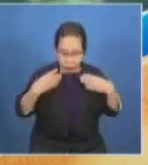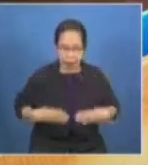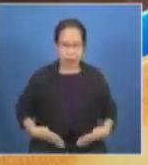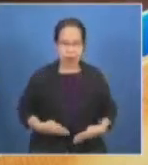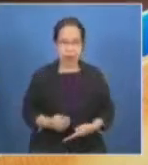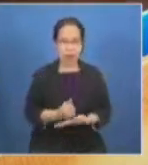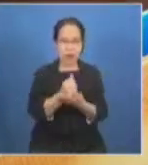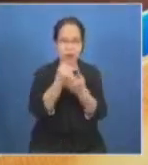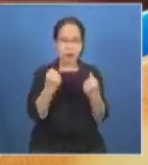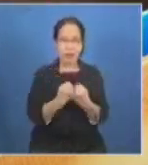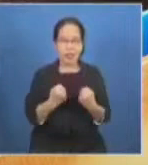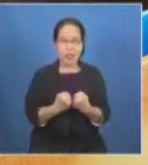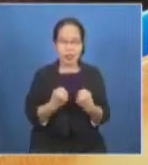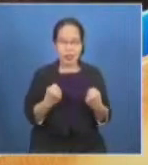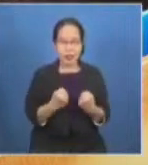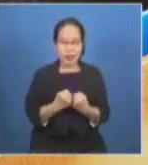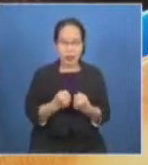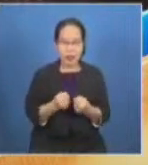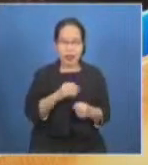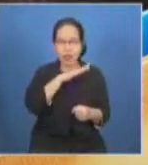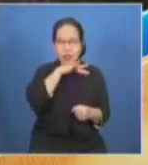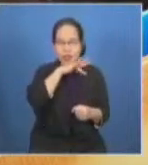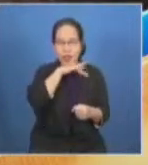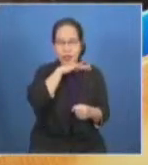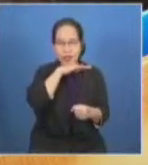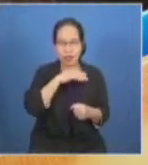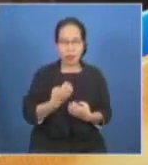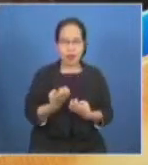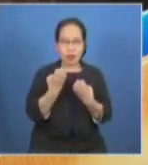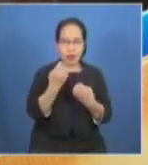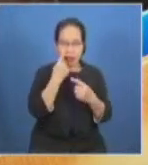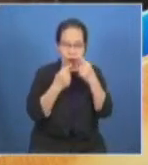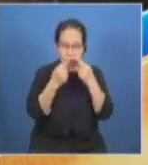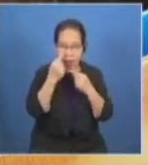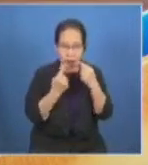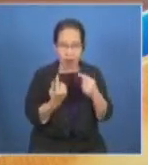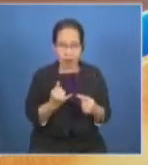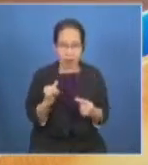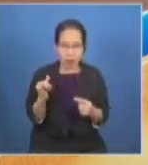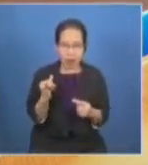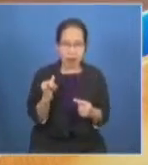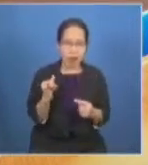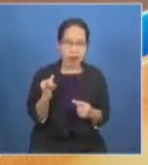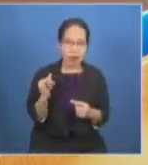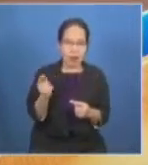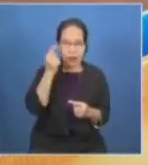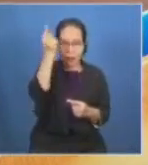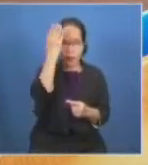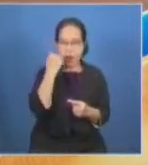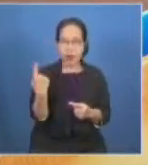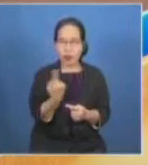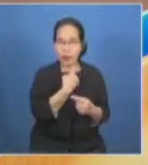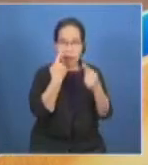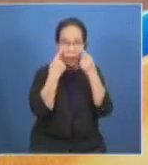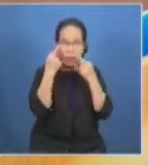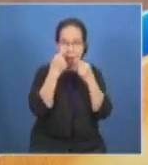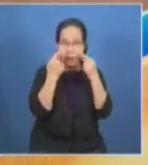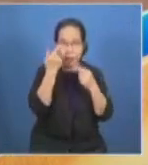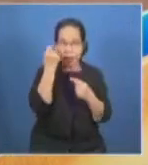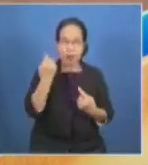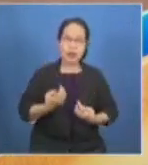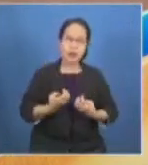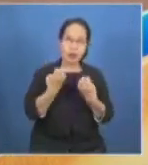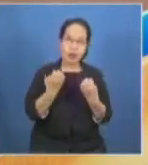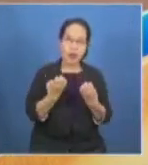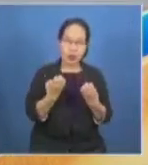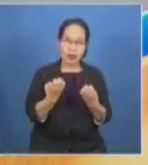antibodies to help fight the germs. And then we have the emotional tears. One theory why we cry